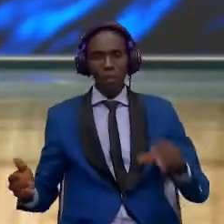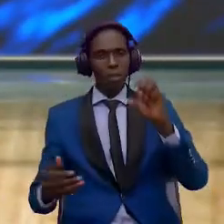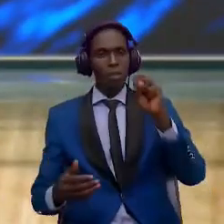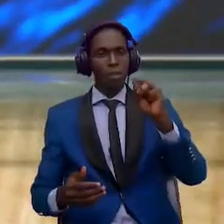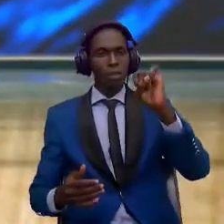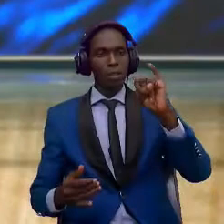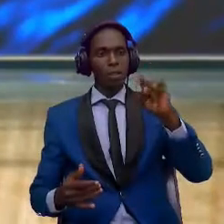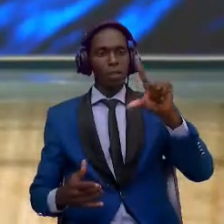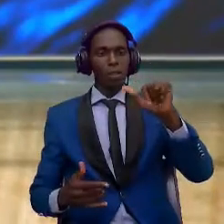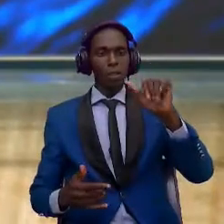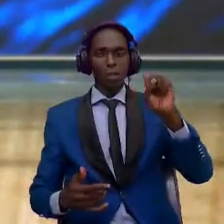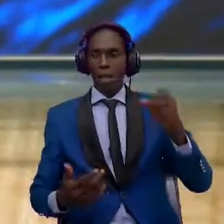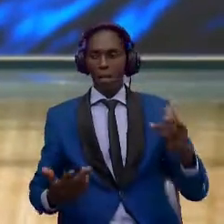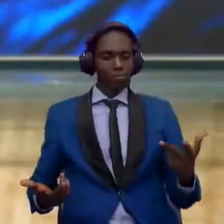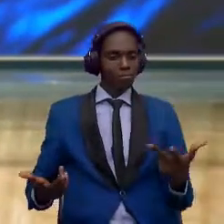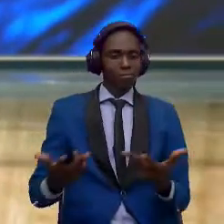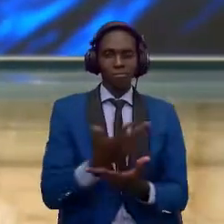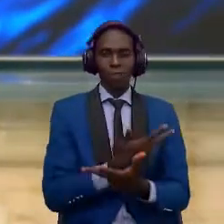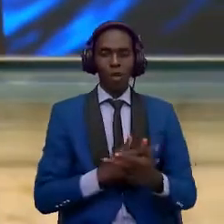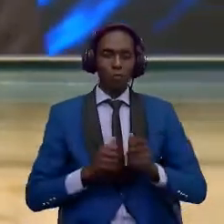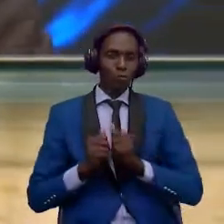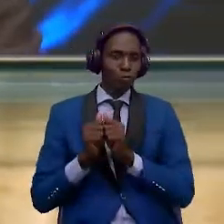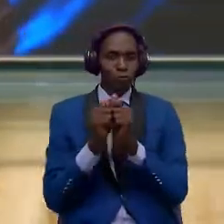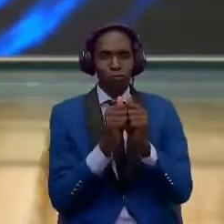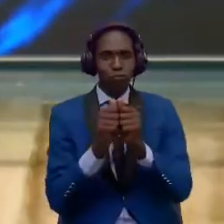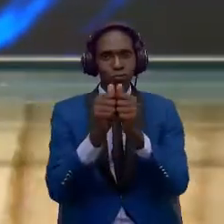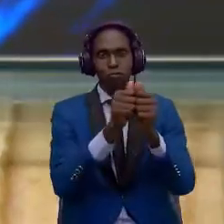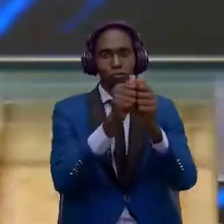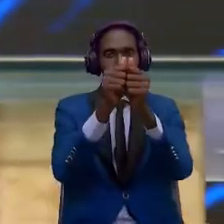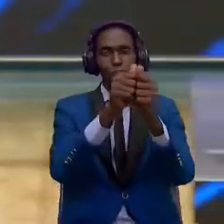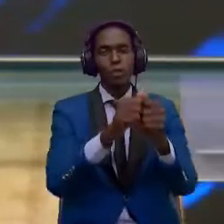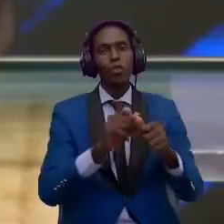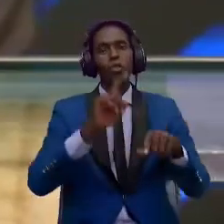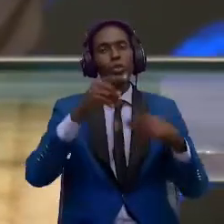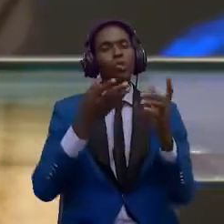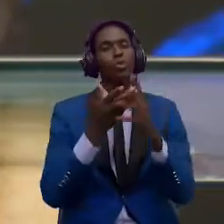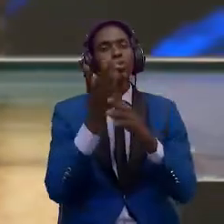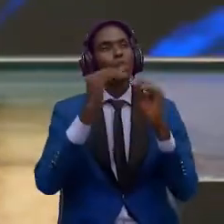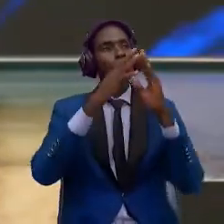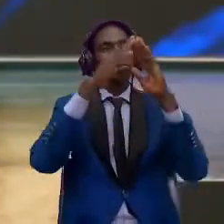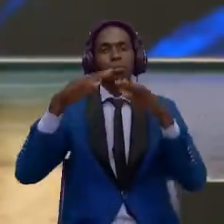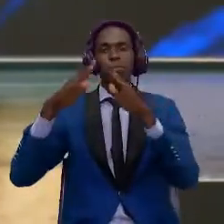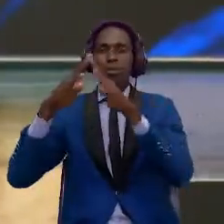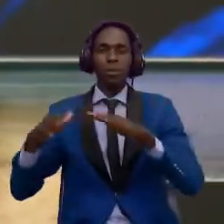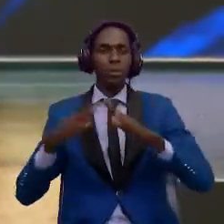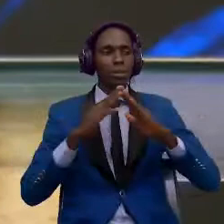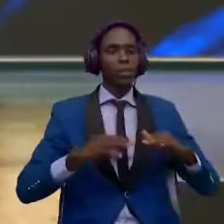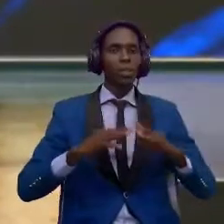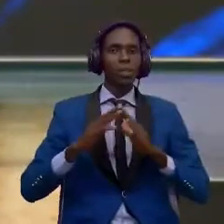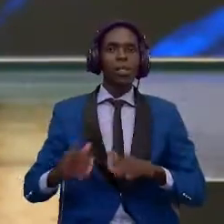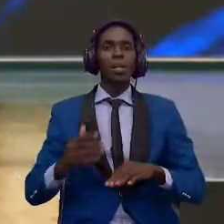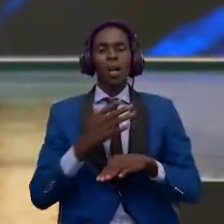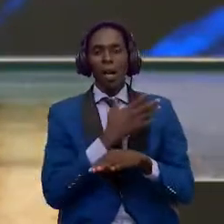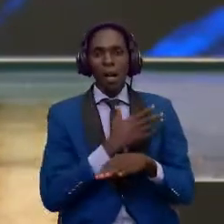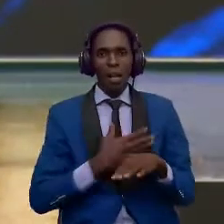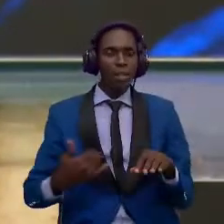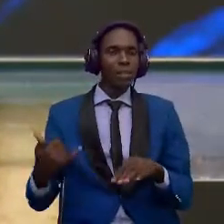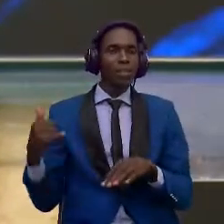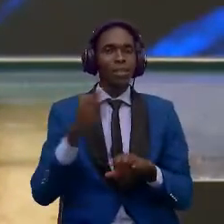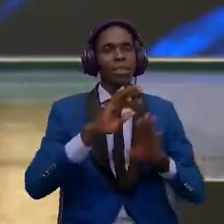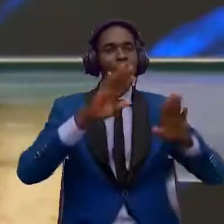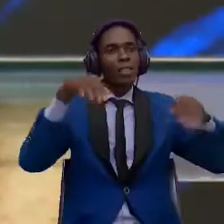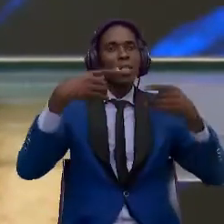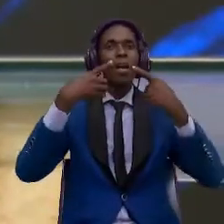And as they went through the cities, they delivered them the decrees for to keep that